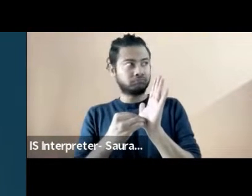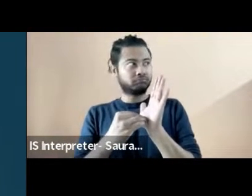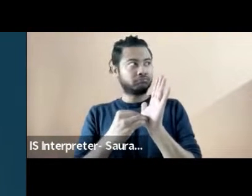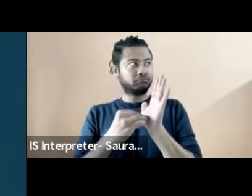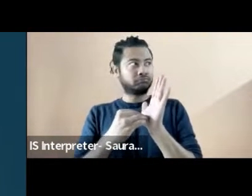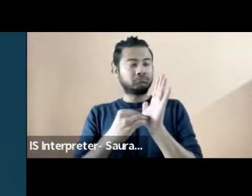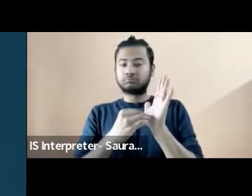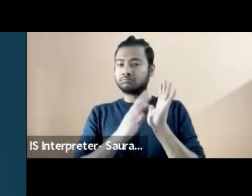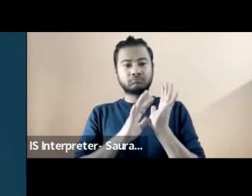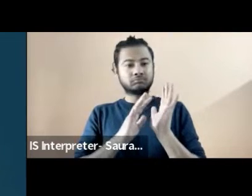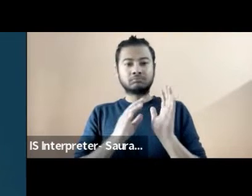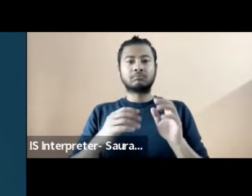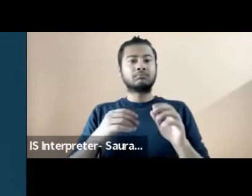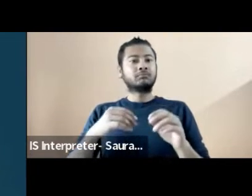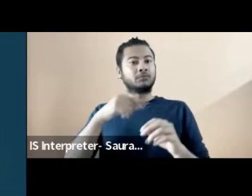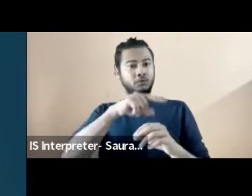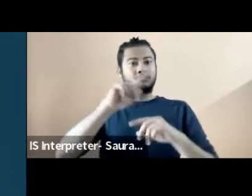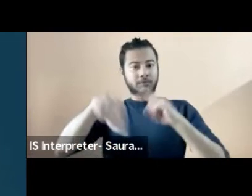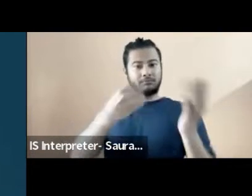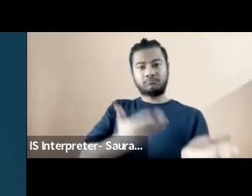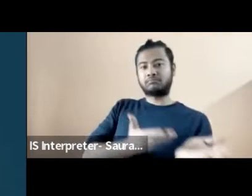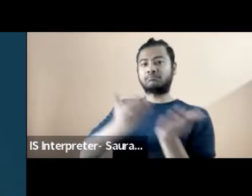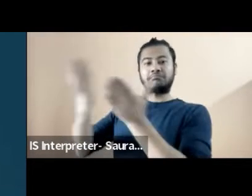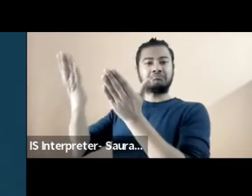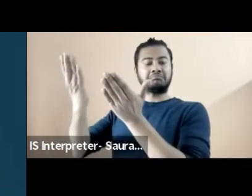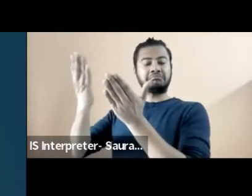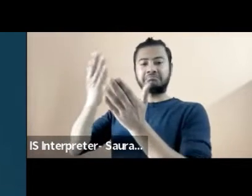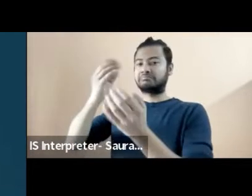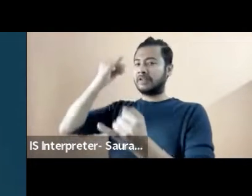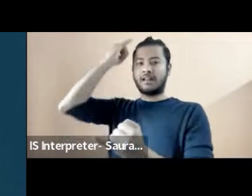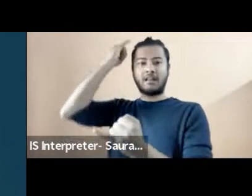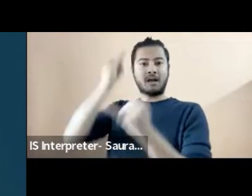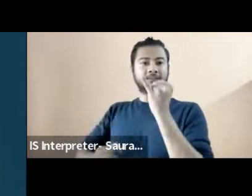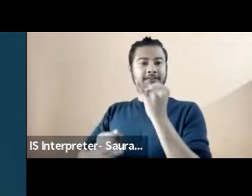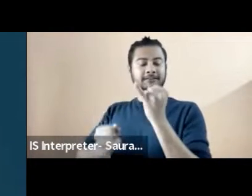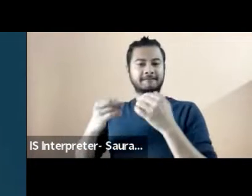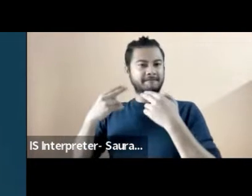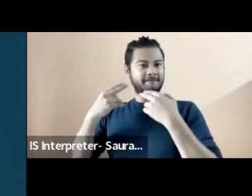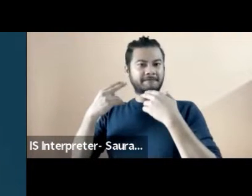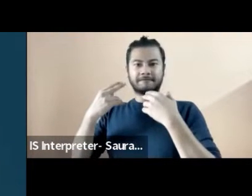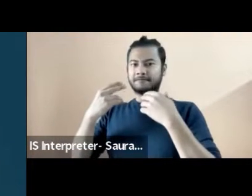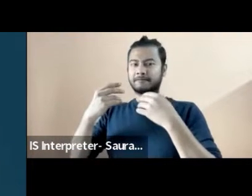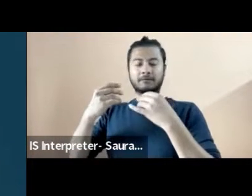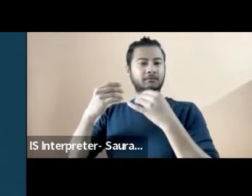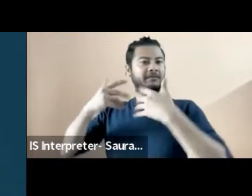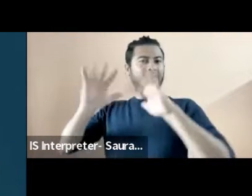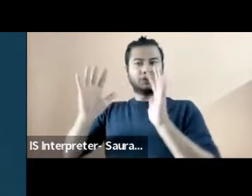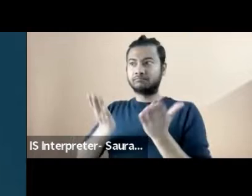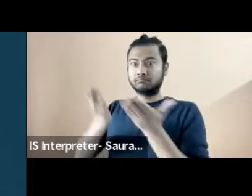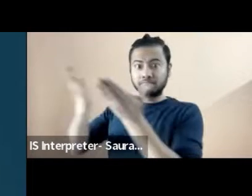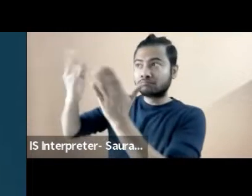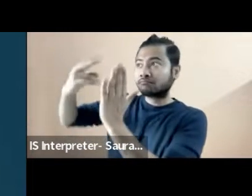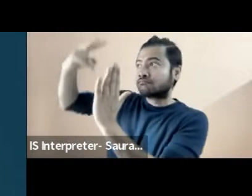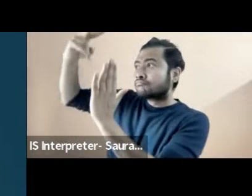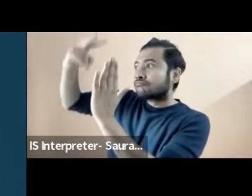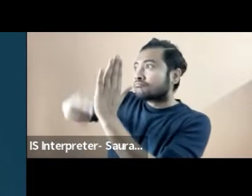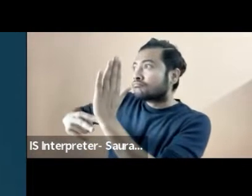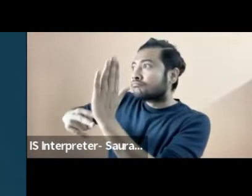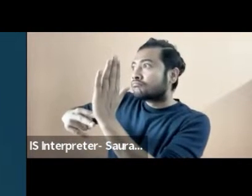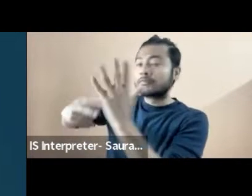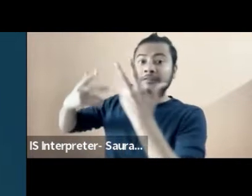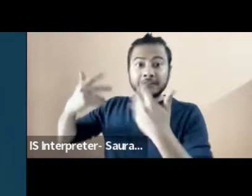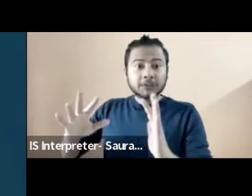final approval, and then it is and then we prepare it for publication. And then next slide,